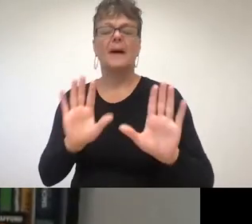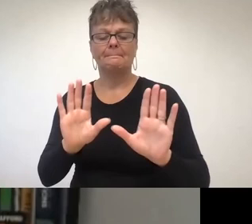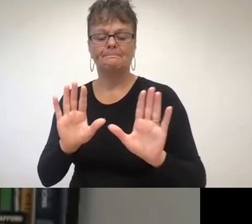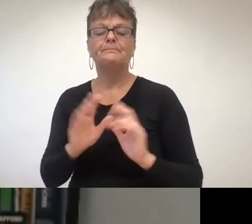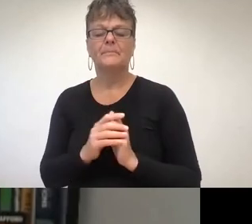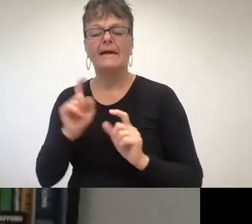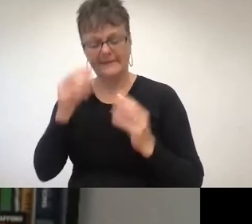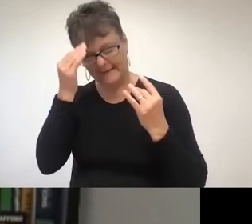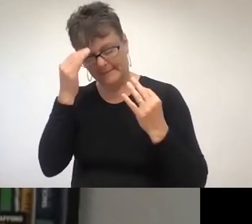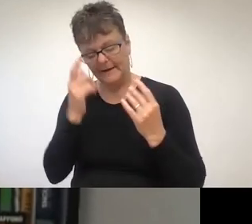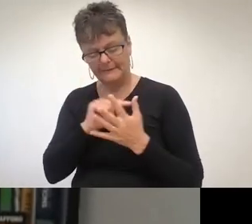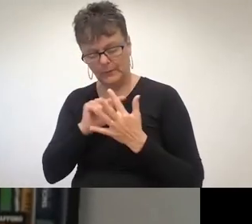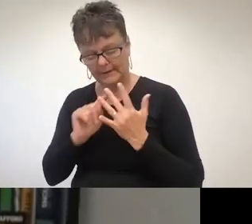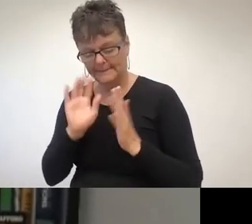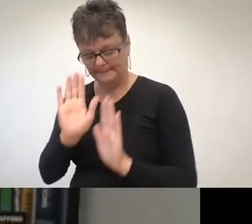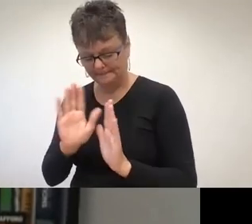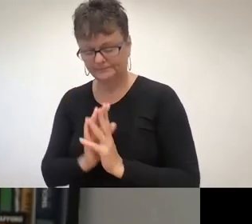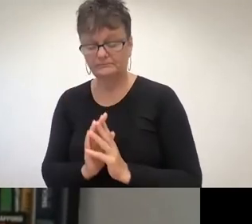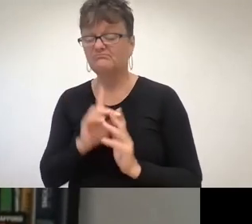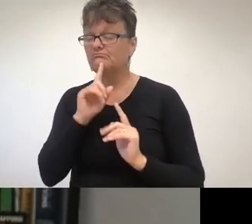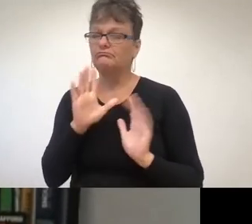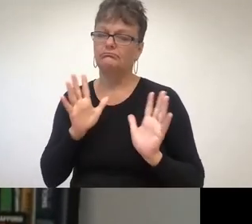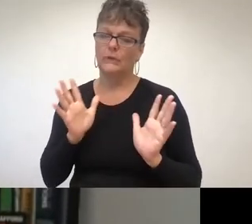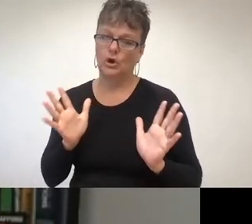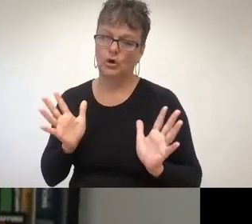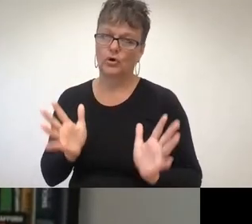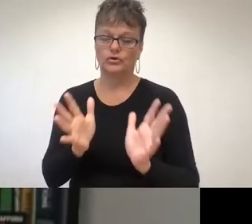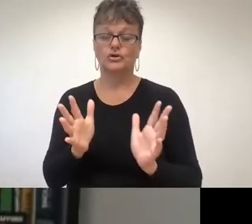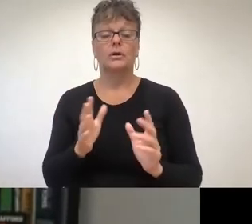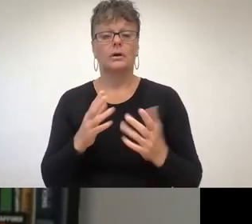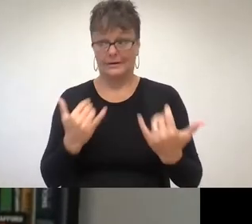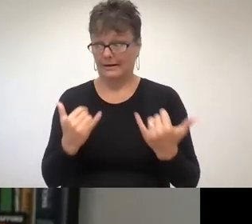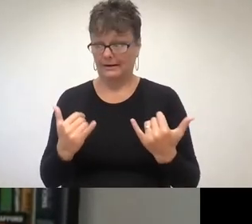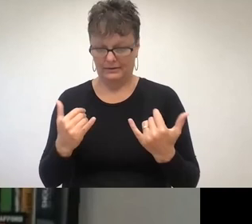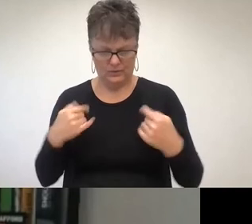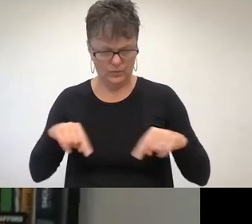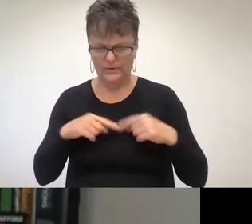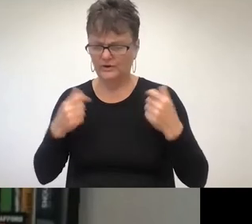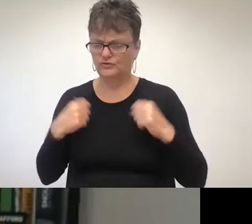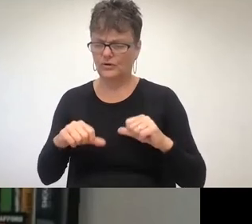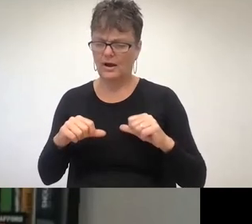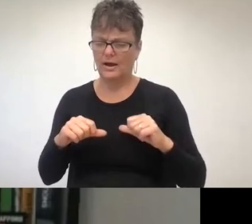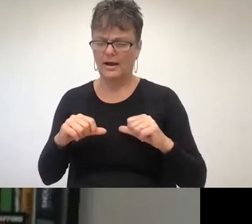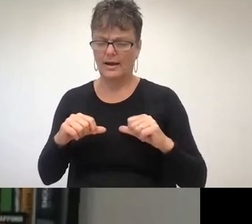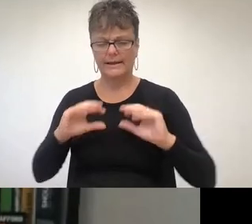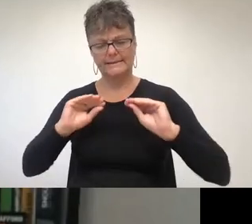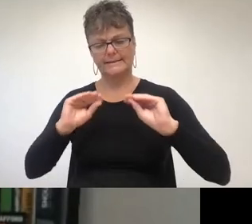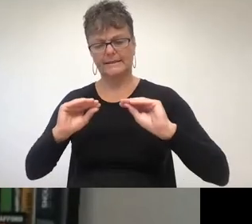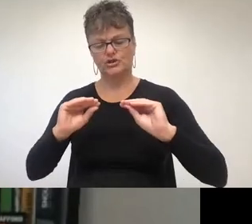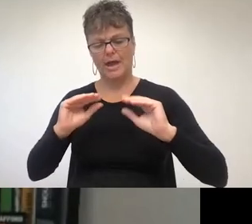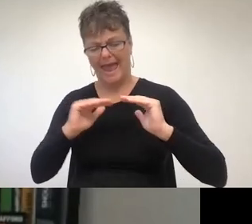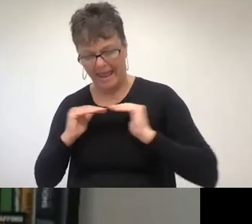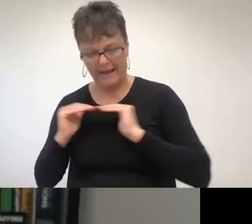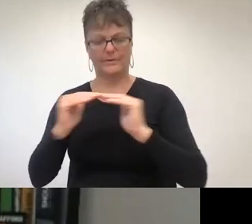of all, I strongly encourage, as we are looking to teach more equity-focused classes and advance more equitable